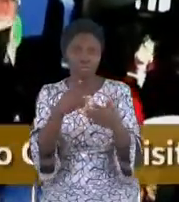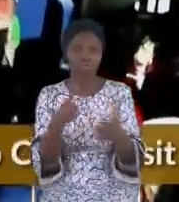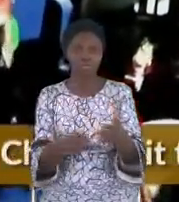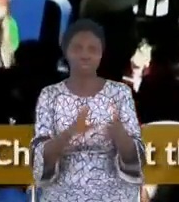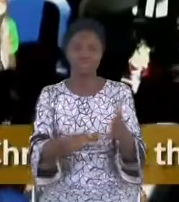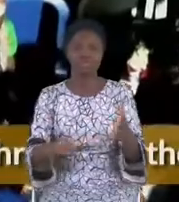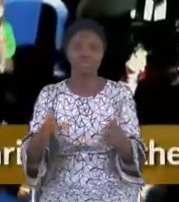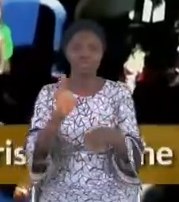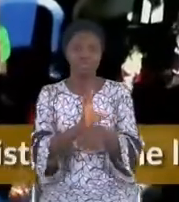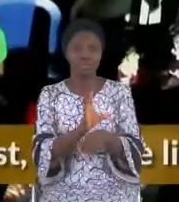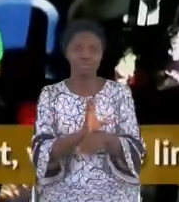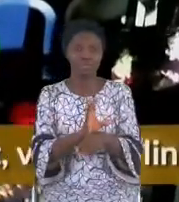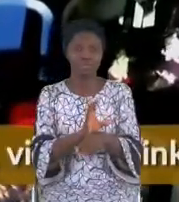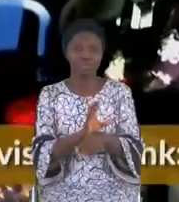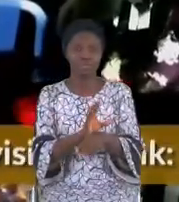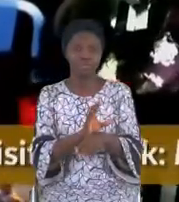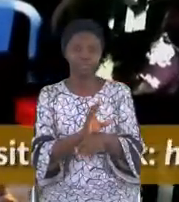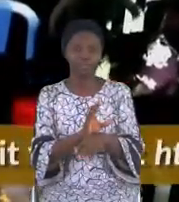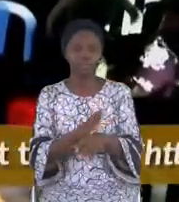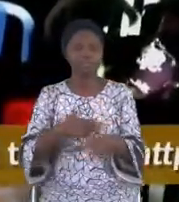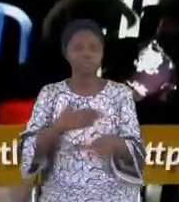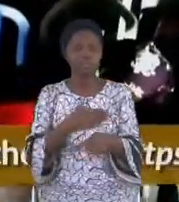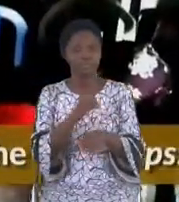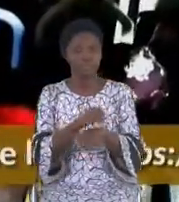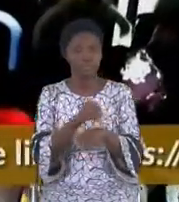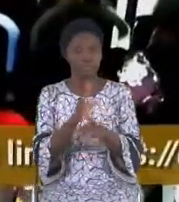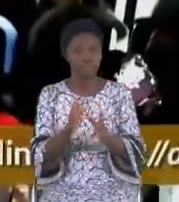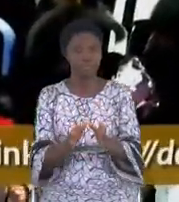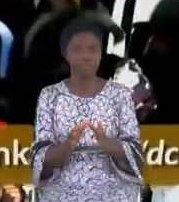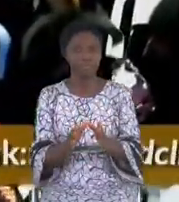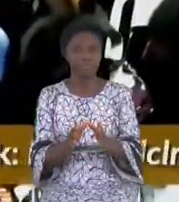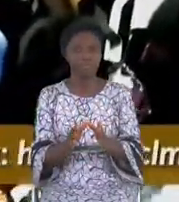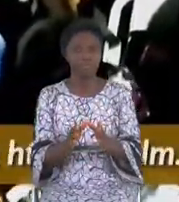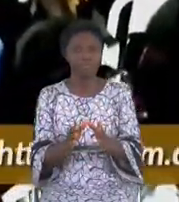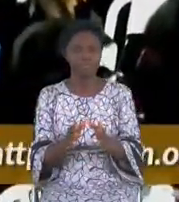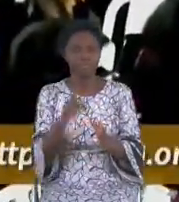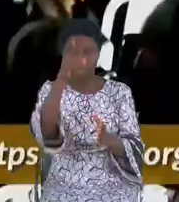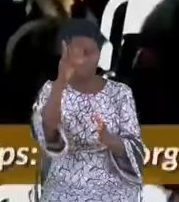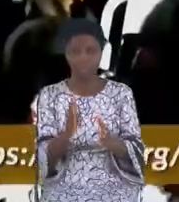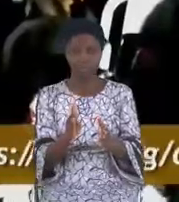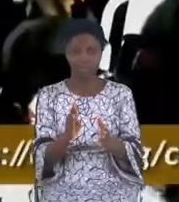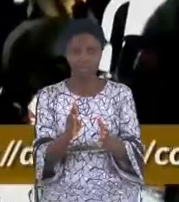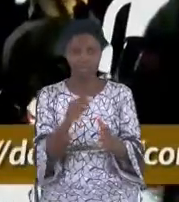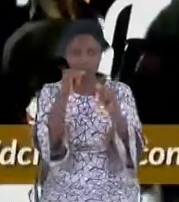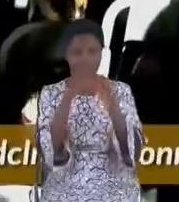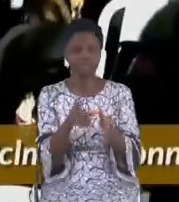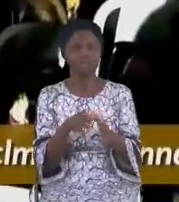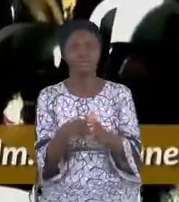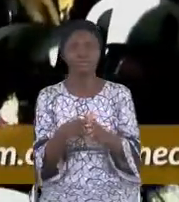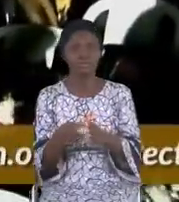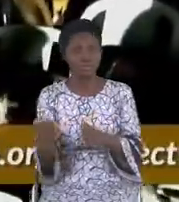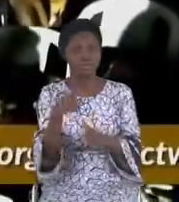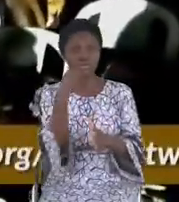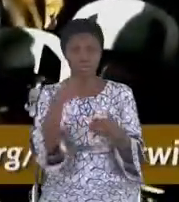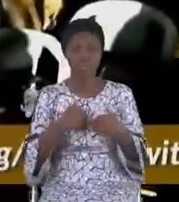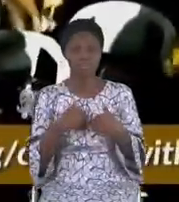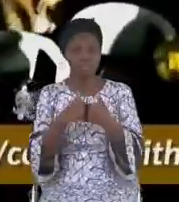please come sell us god bless you those who have finished move